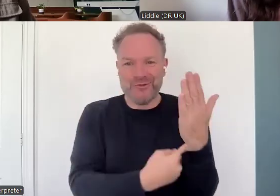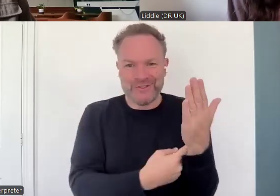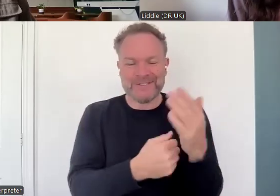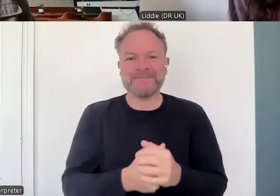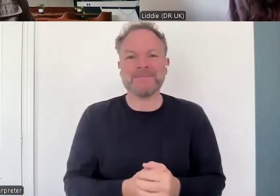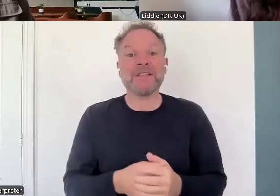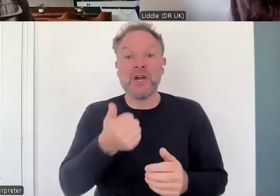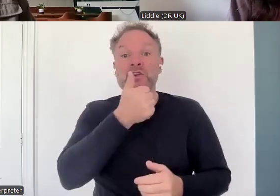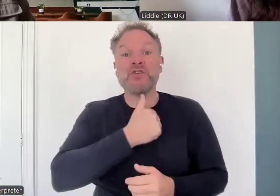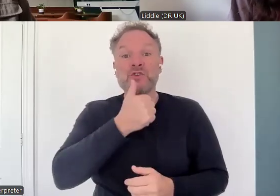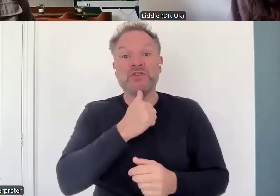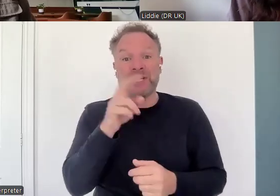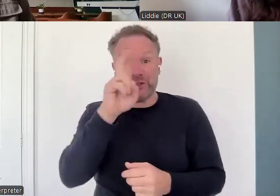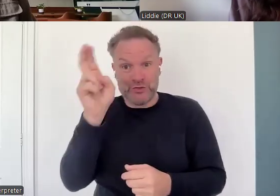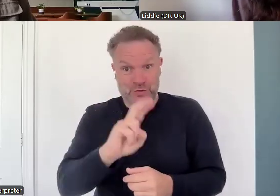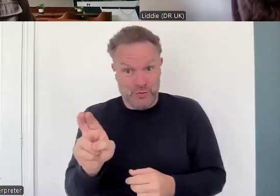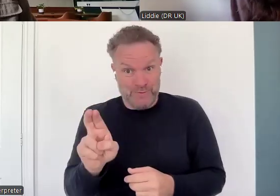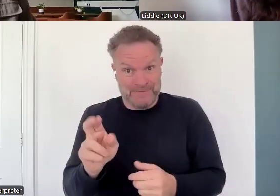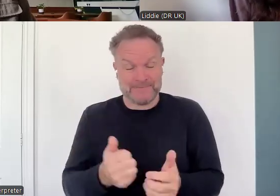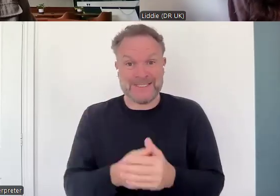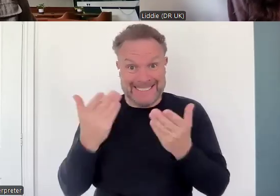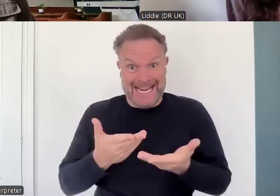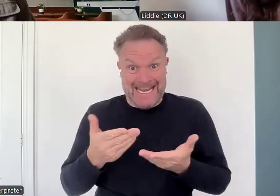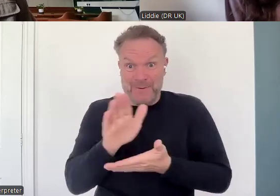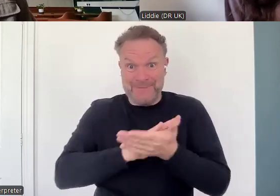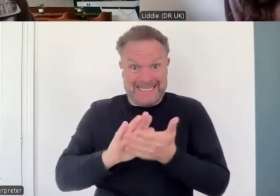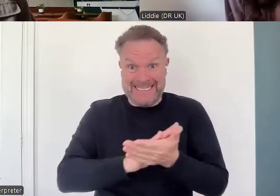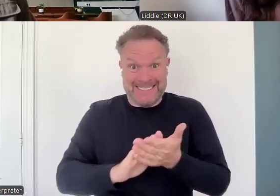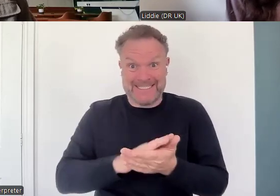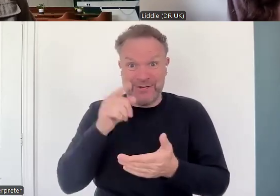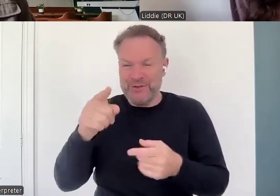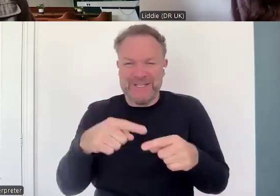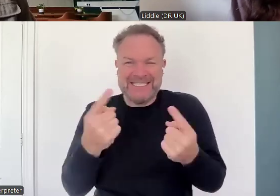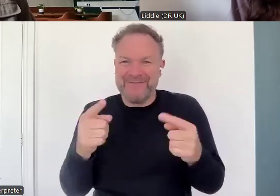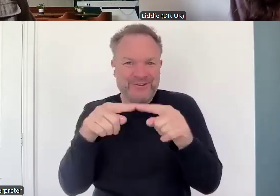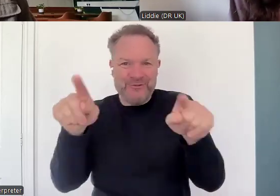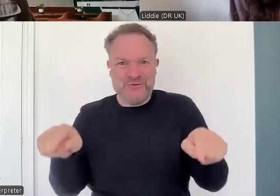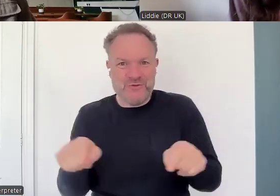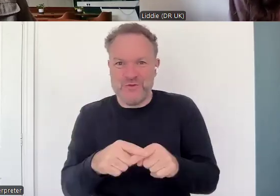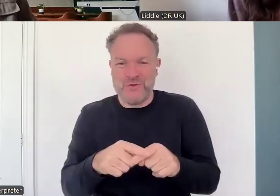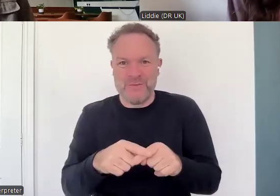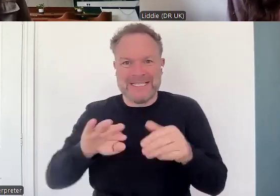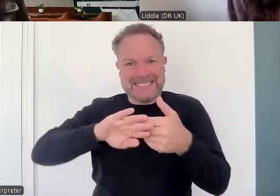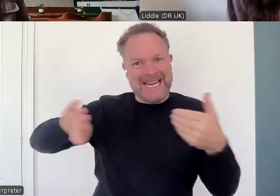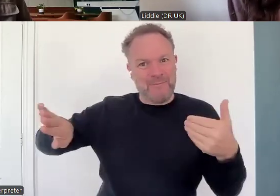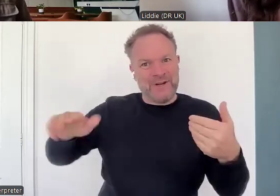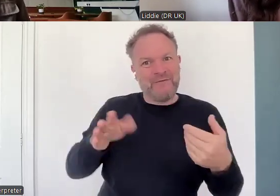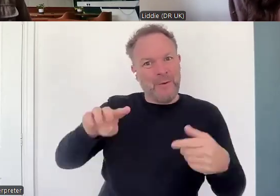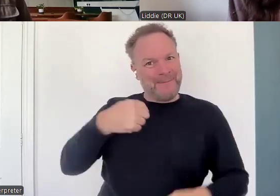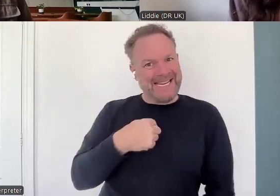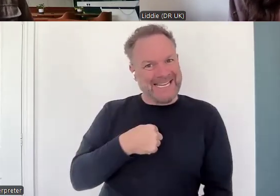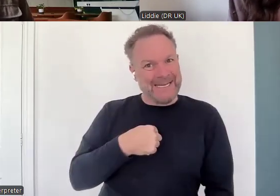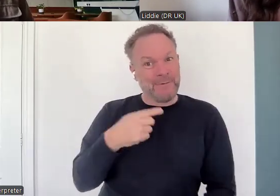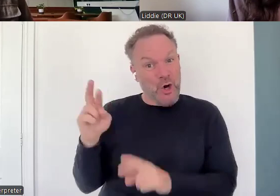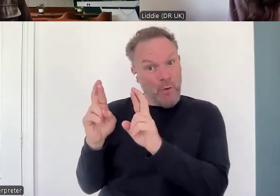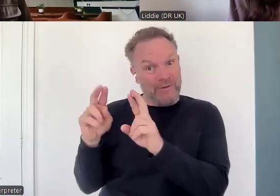we are using Zoom webinar today, which basically means you're in a bit of a different room to us as the viewers, but you should hopefully be able